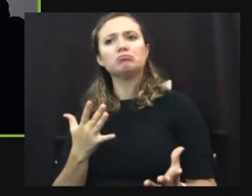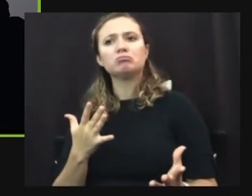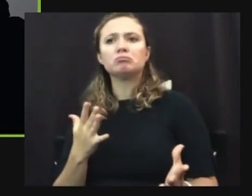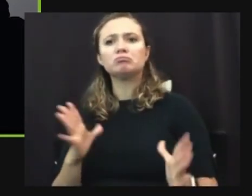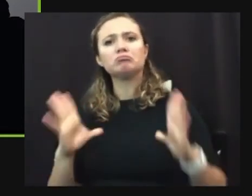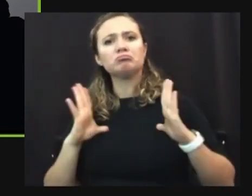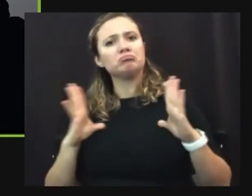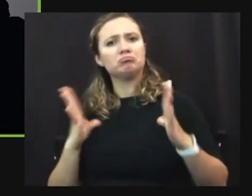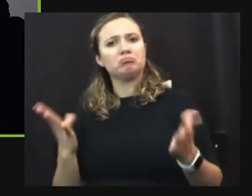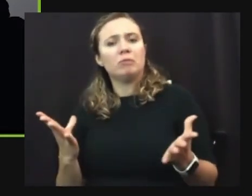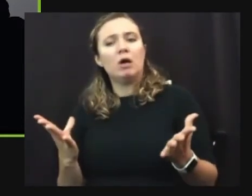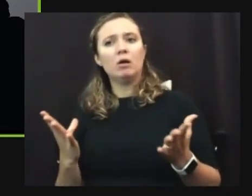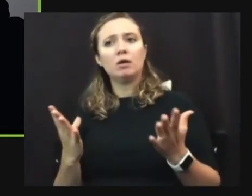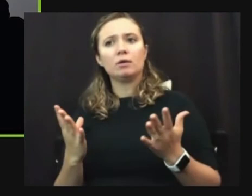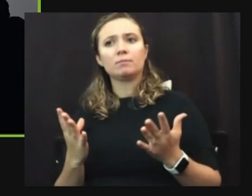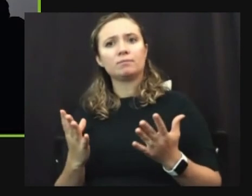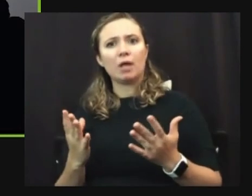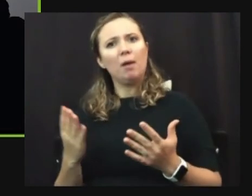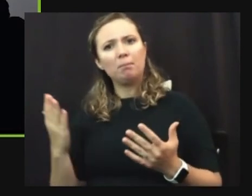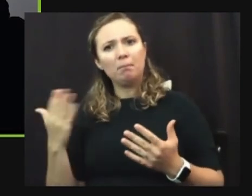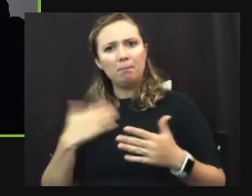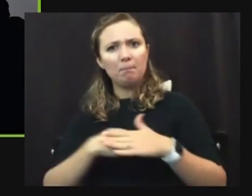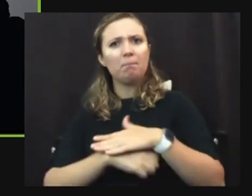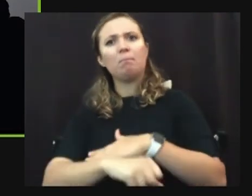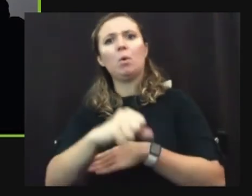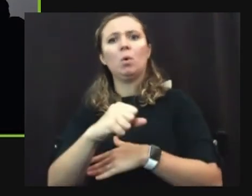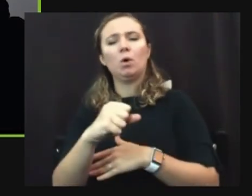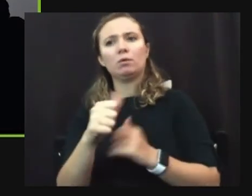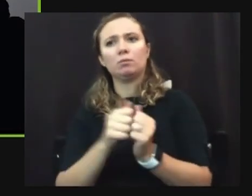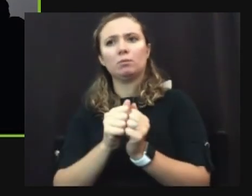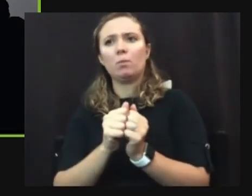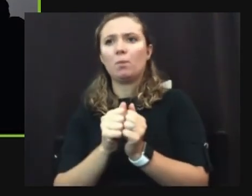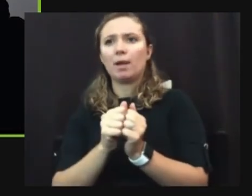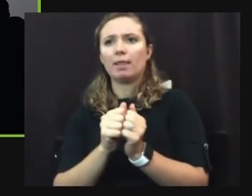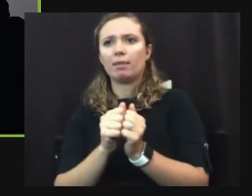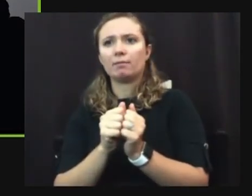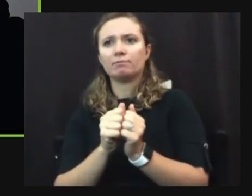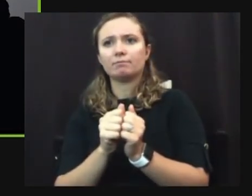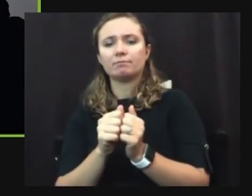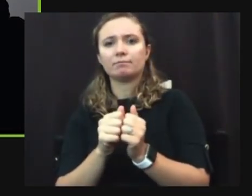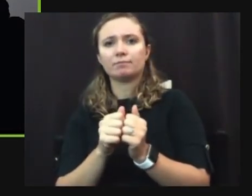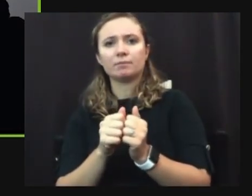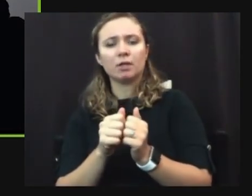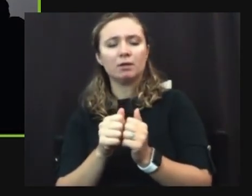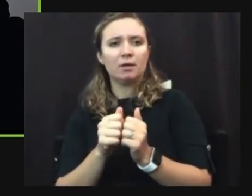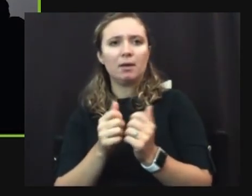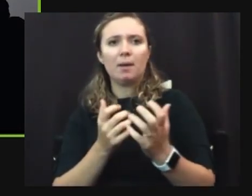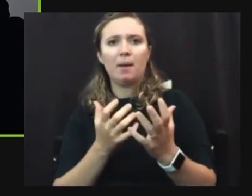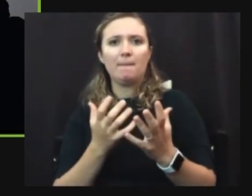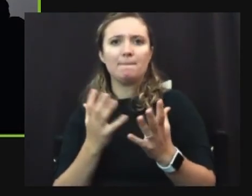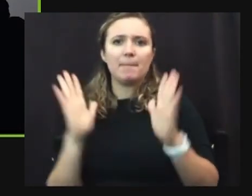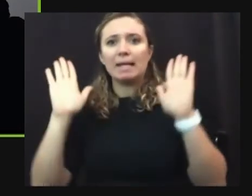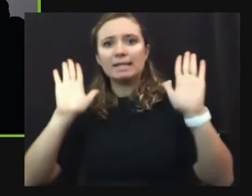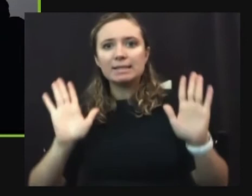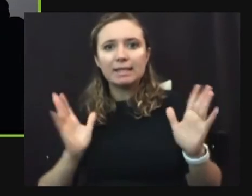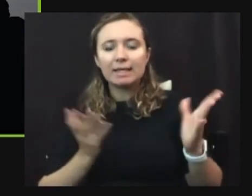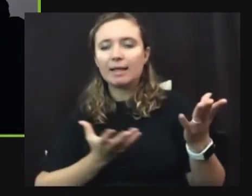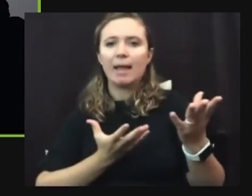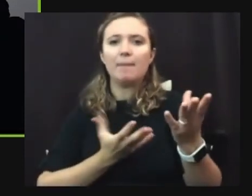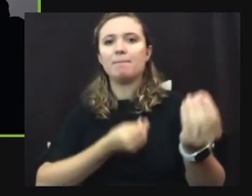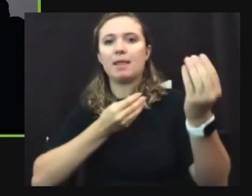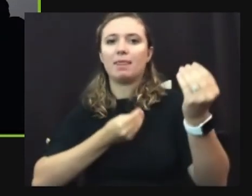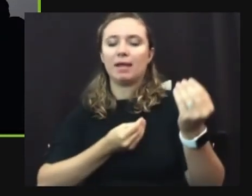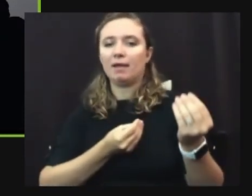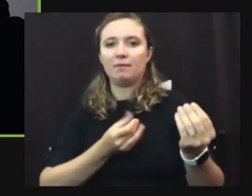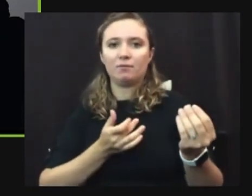just born with, and you are amazing for having all this empathy that you